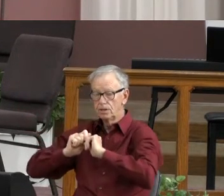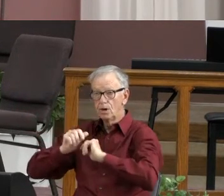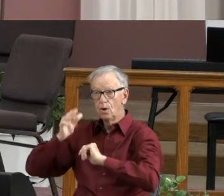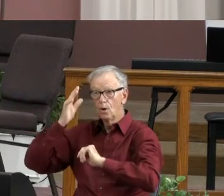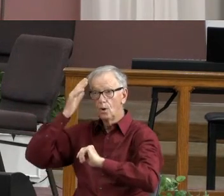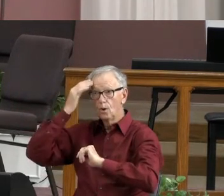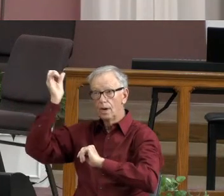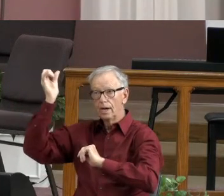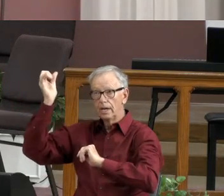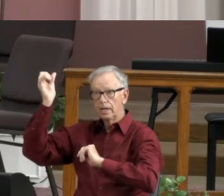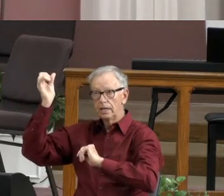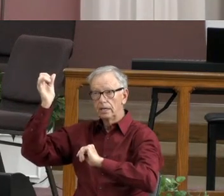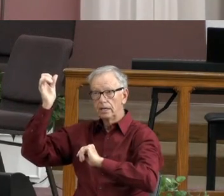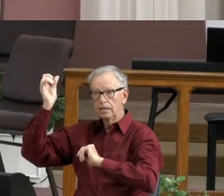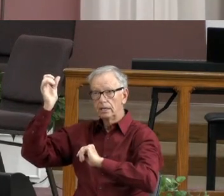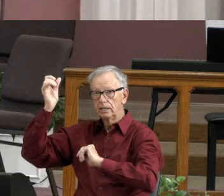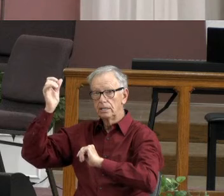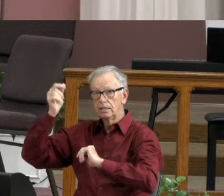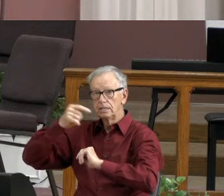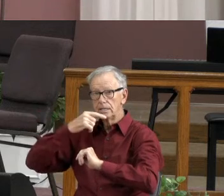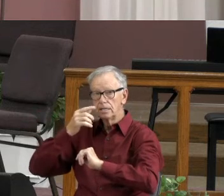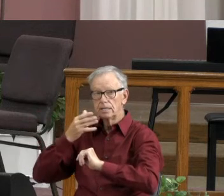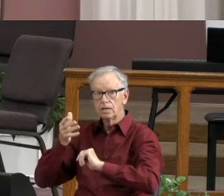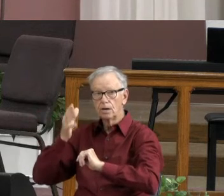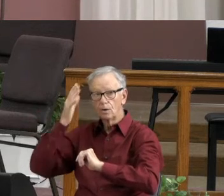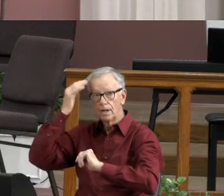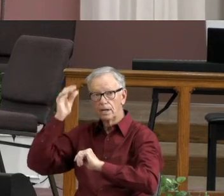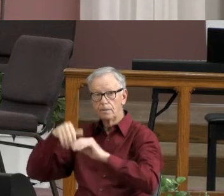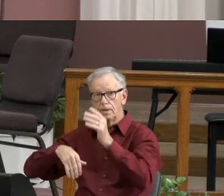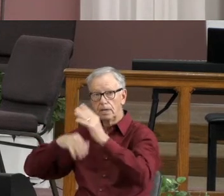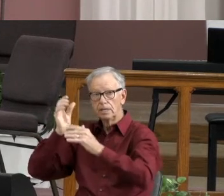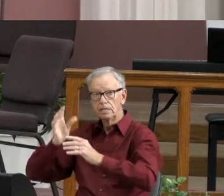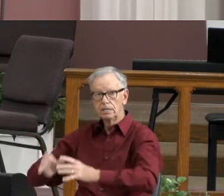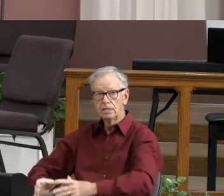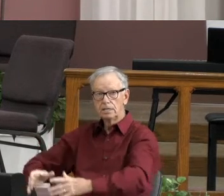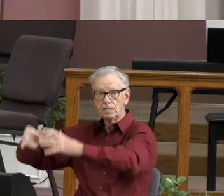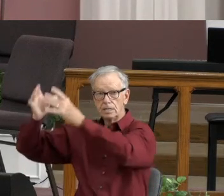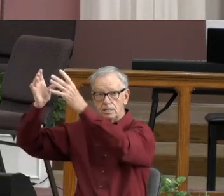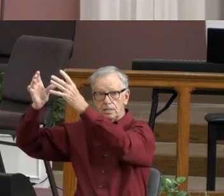Why? Well, it says here why they're building the tower.